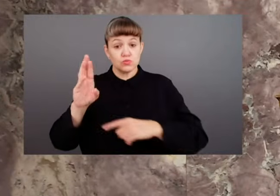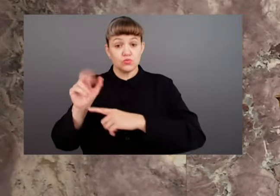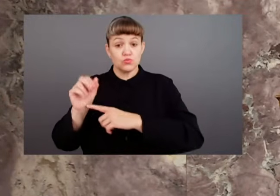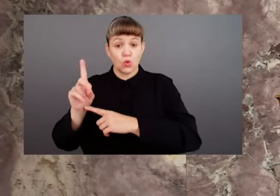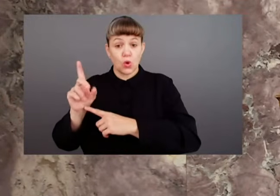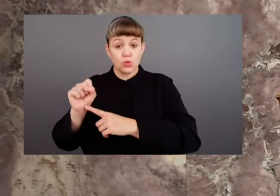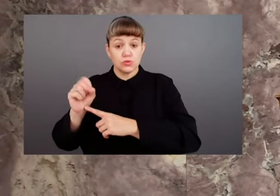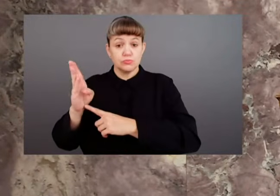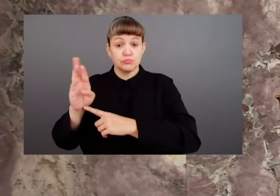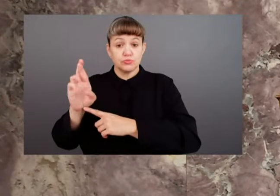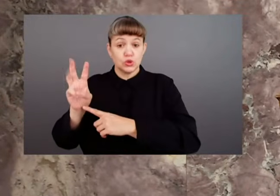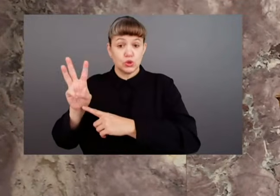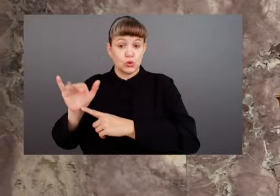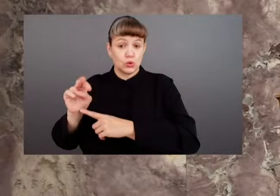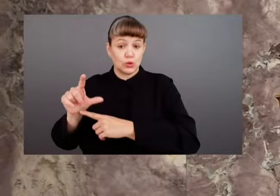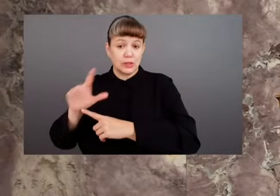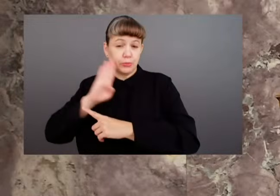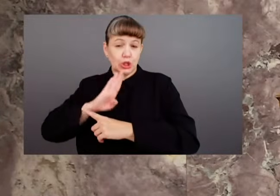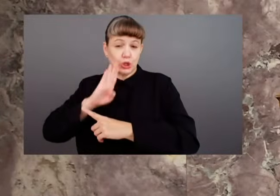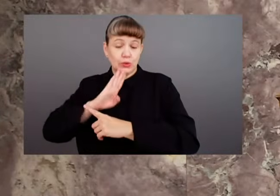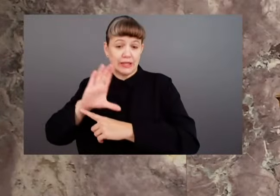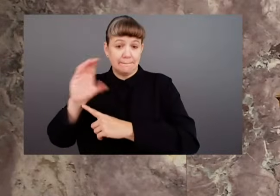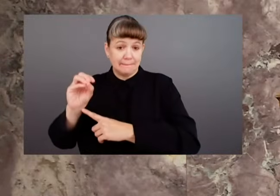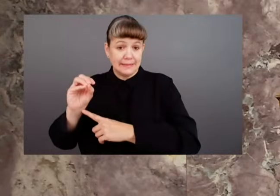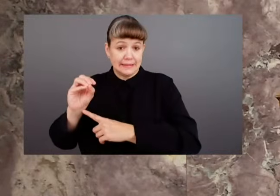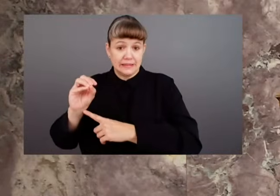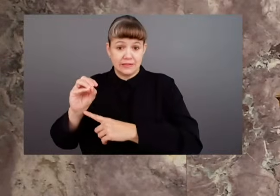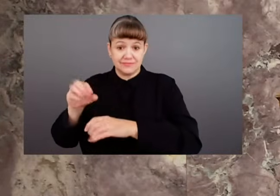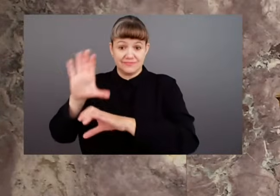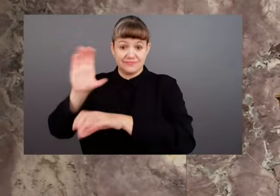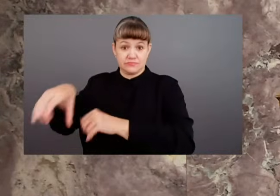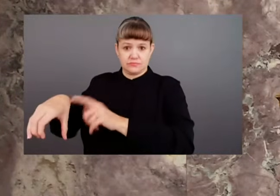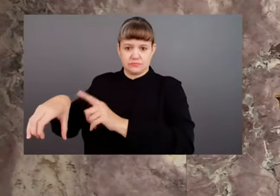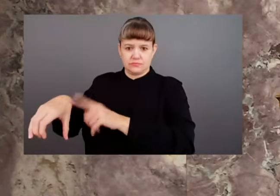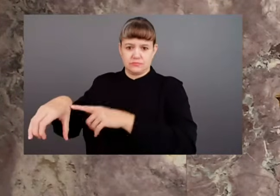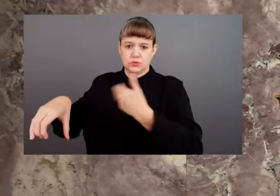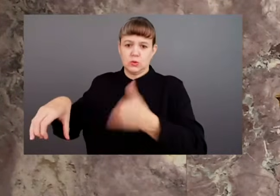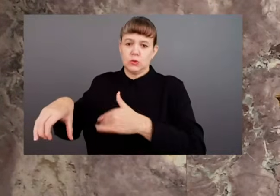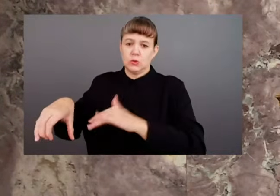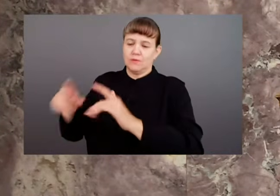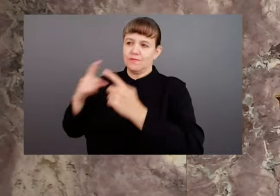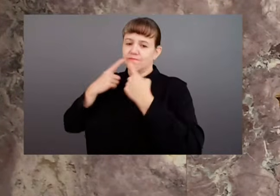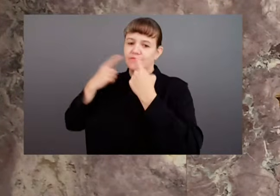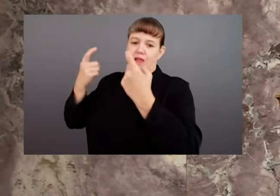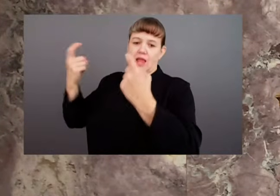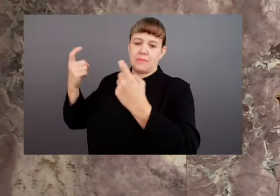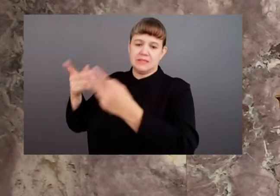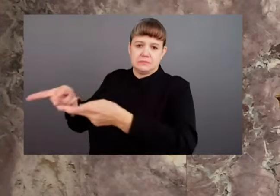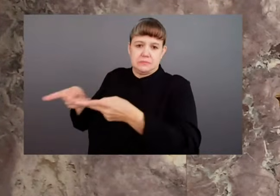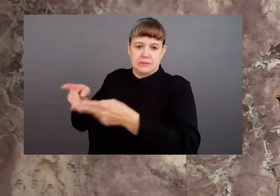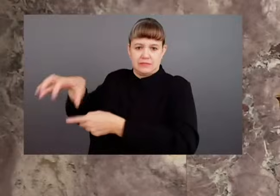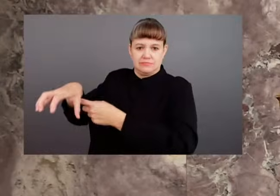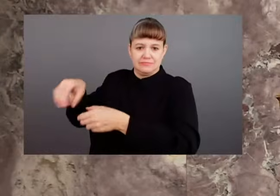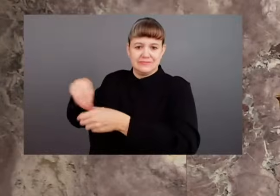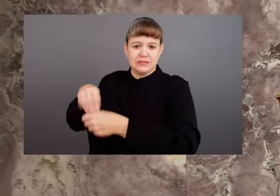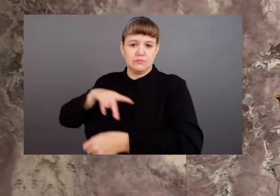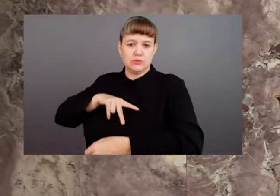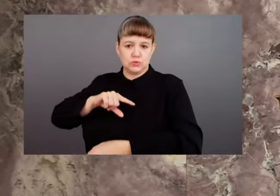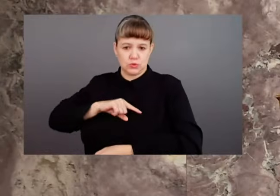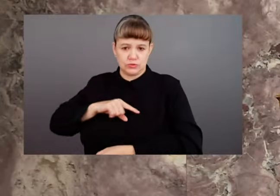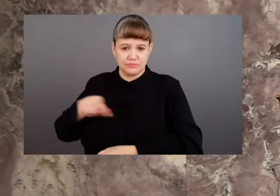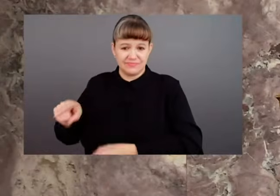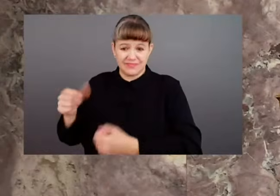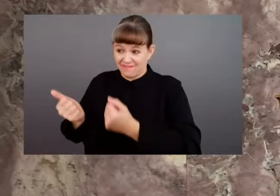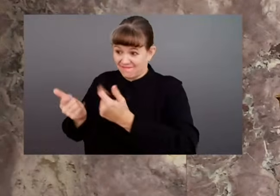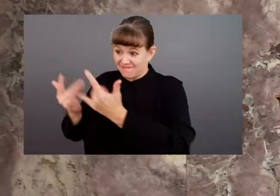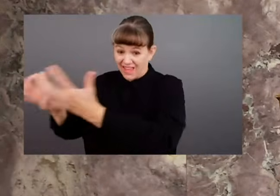George, and it's a devastating event for the owner, for the workers, and for the entire community.